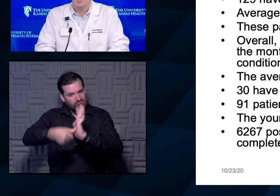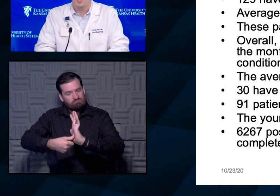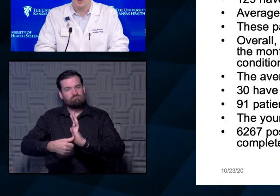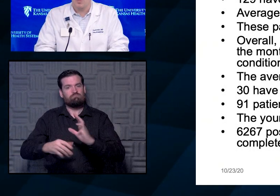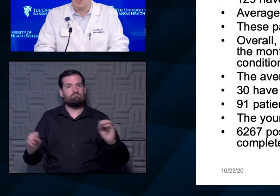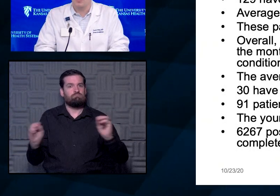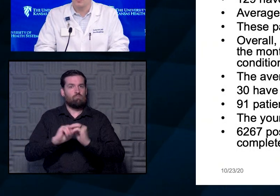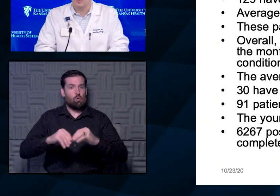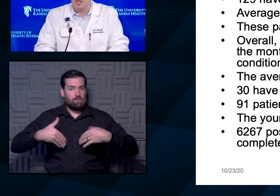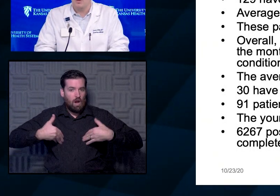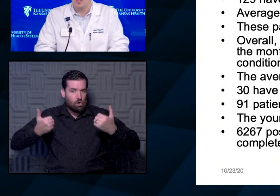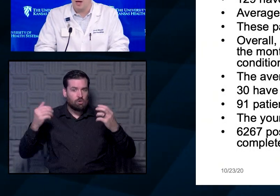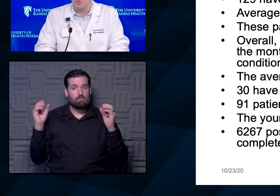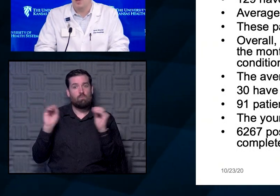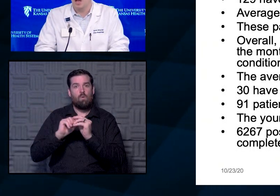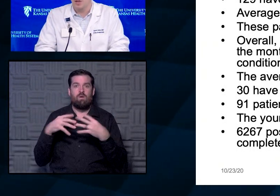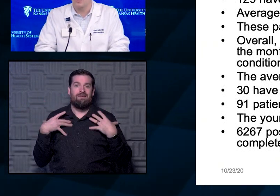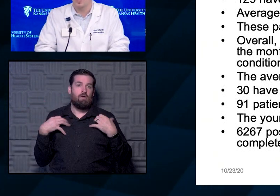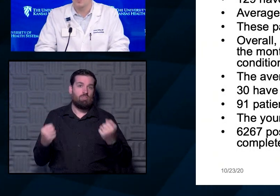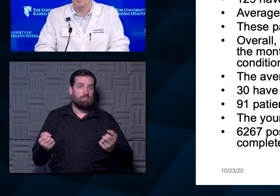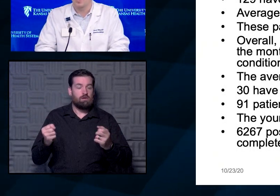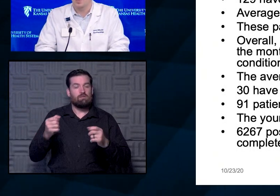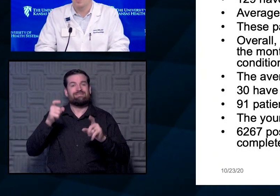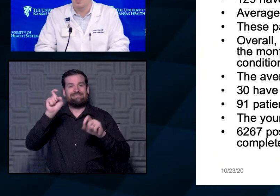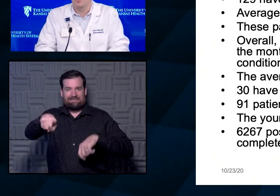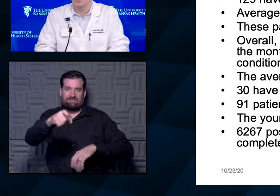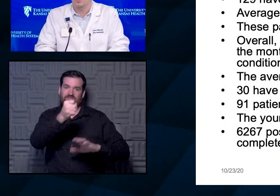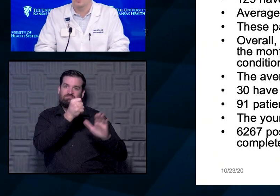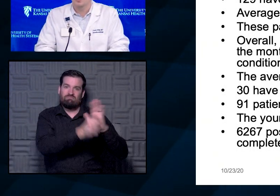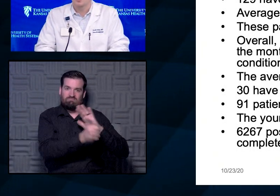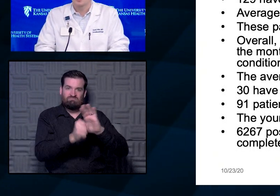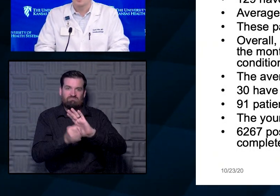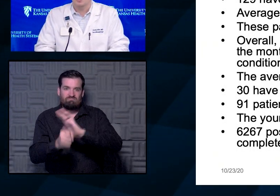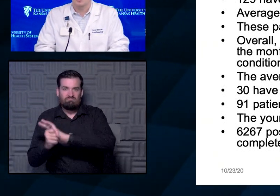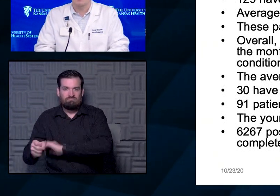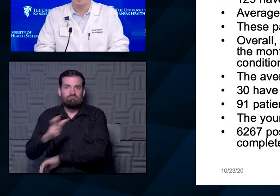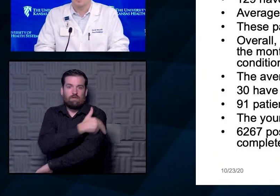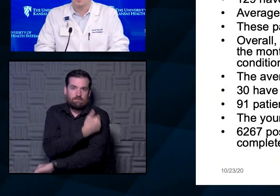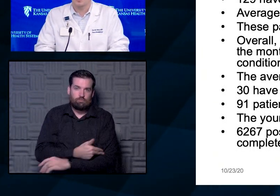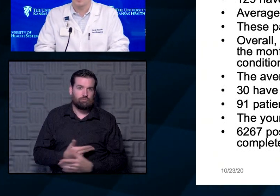younger, healthier patients need to be hospitalized as the